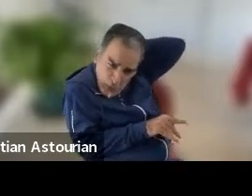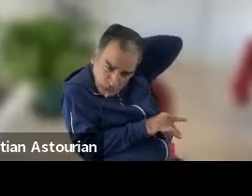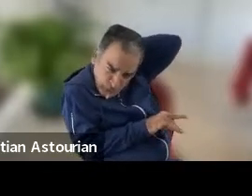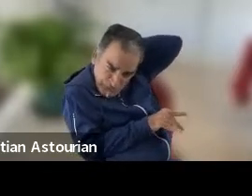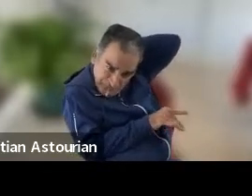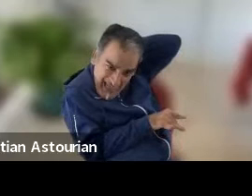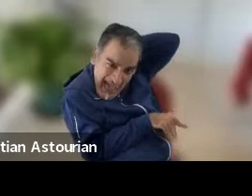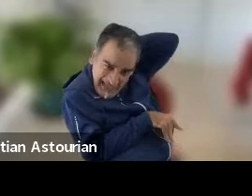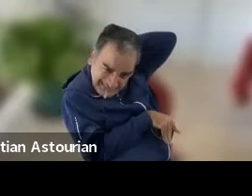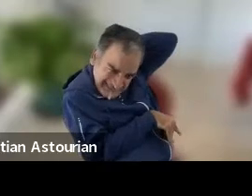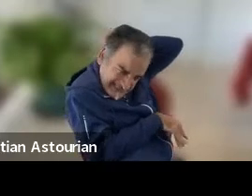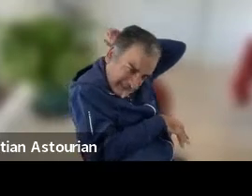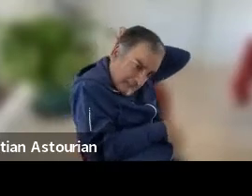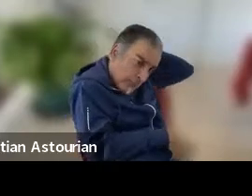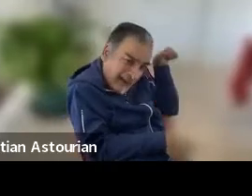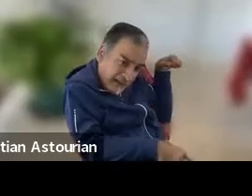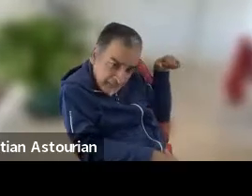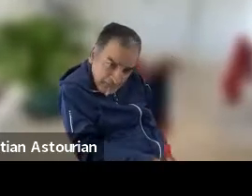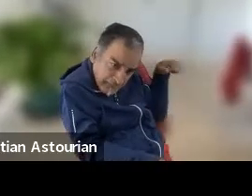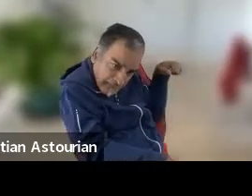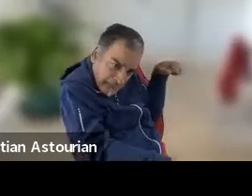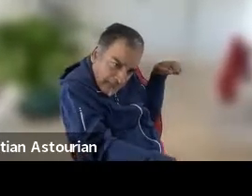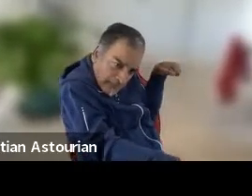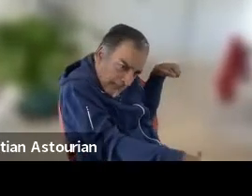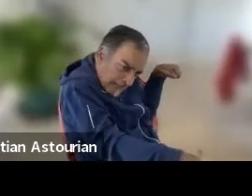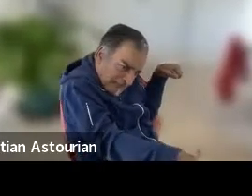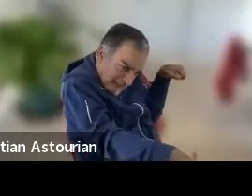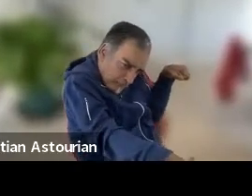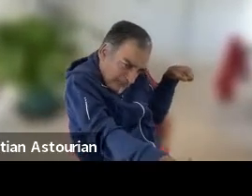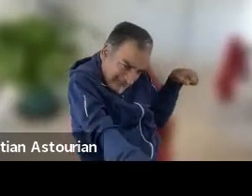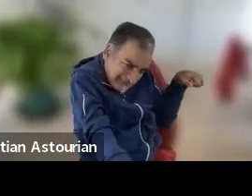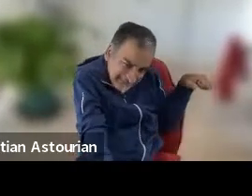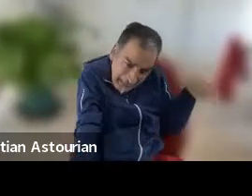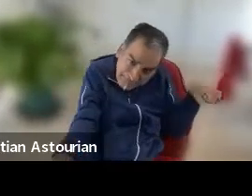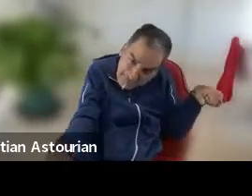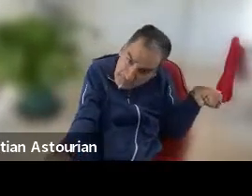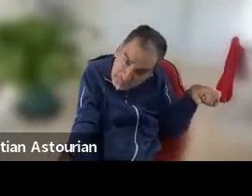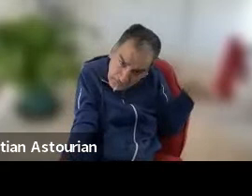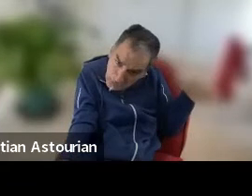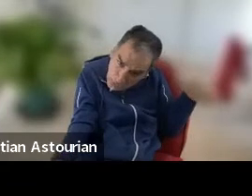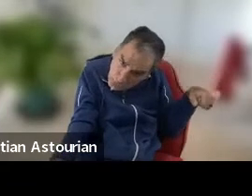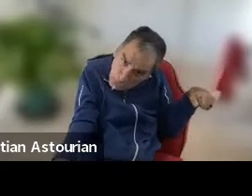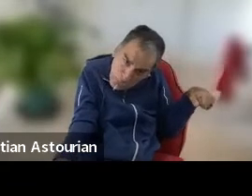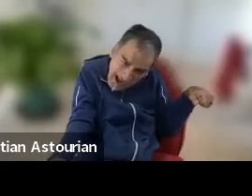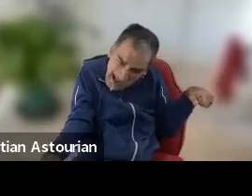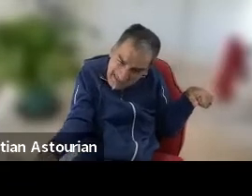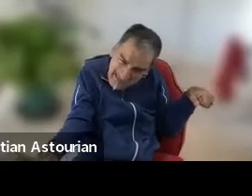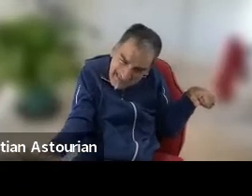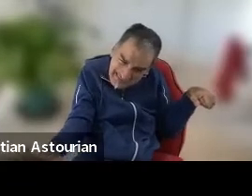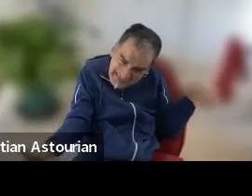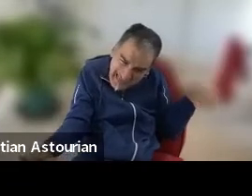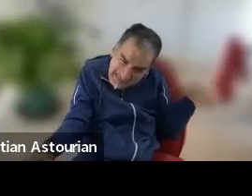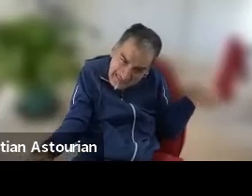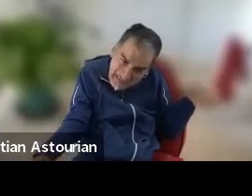And also, I think when people with a disability who